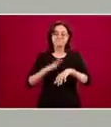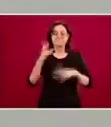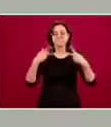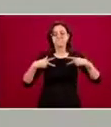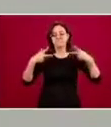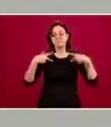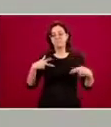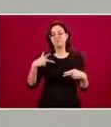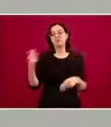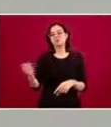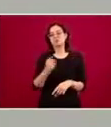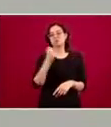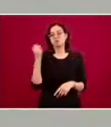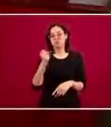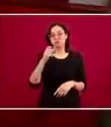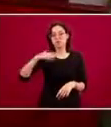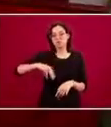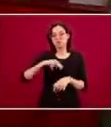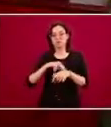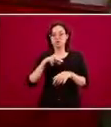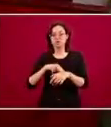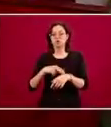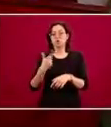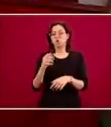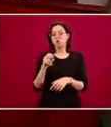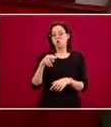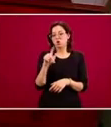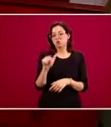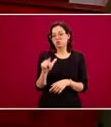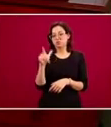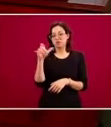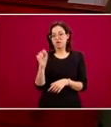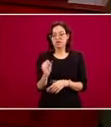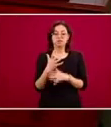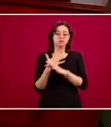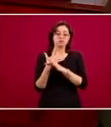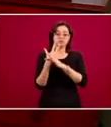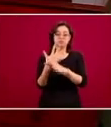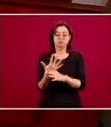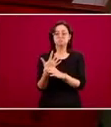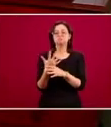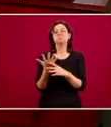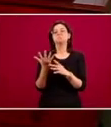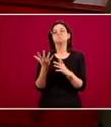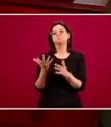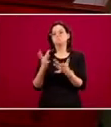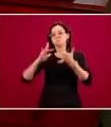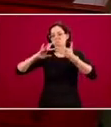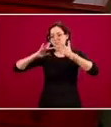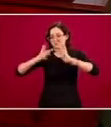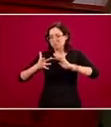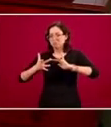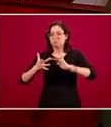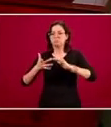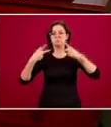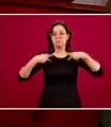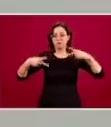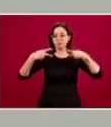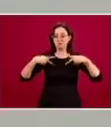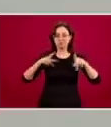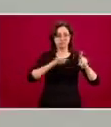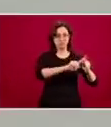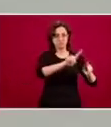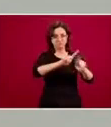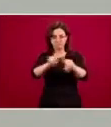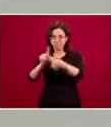online. And people over 25 usually call the hotline. But do want to emphasize that